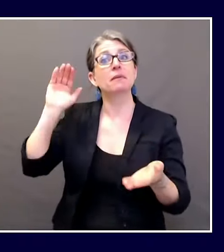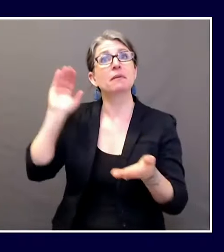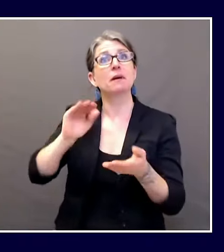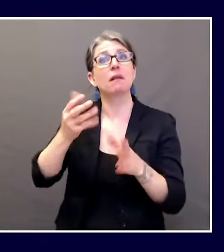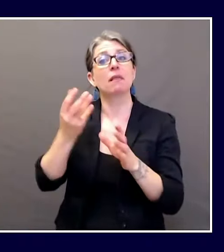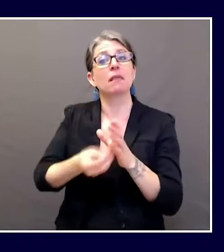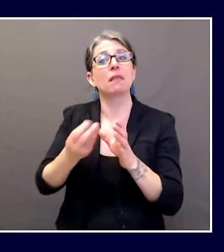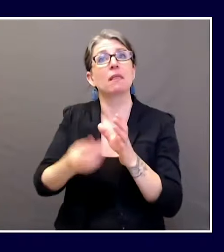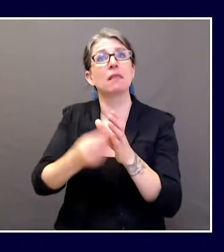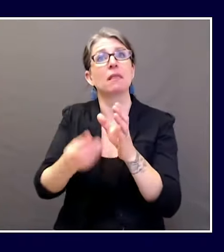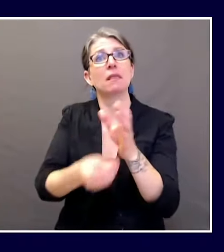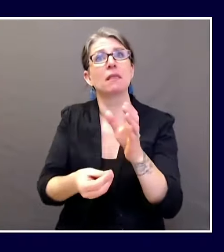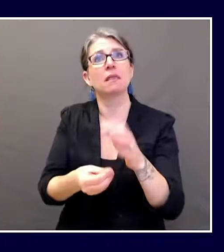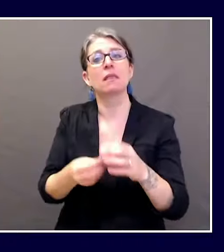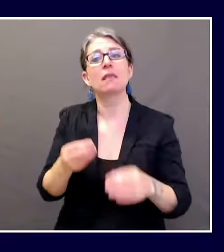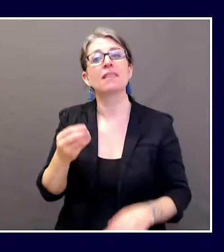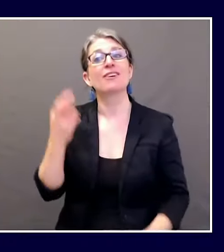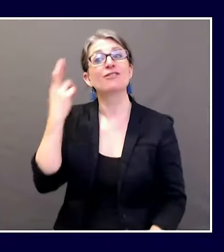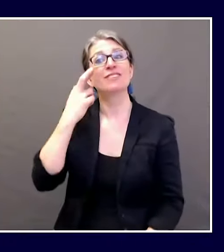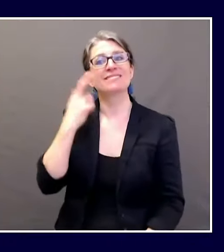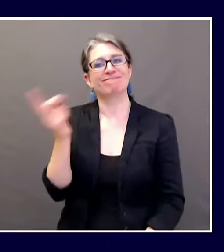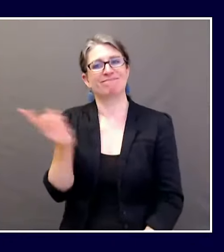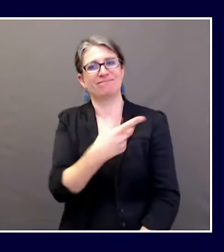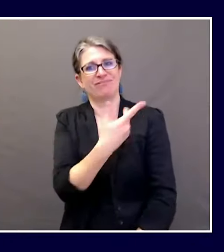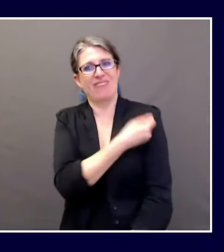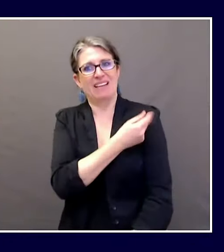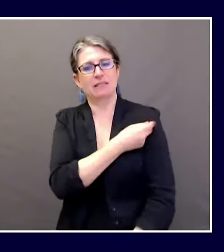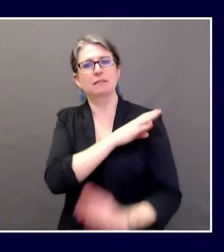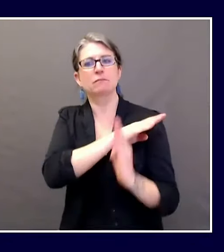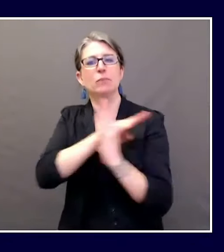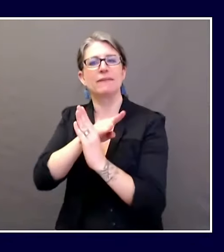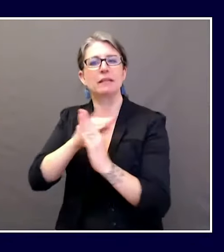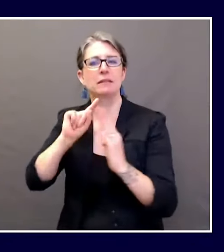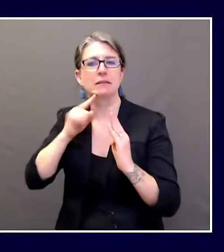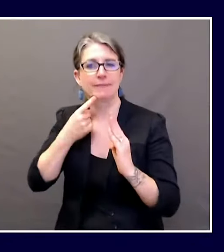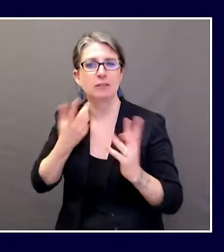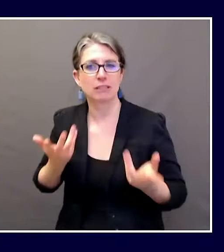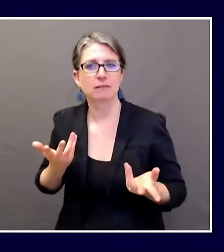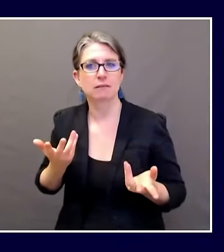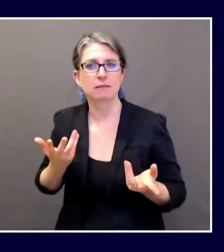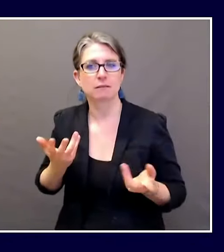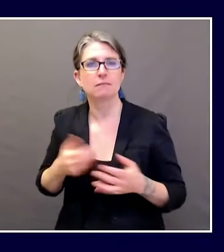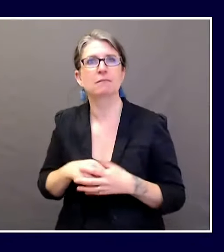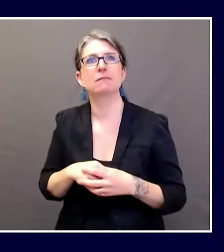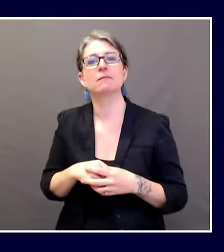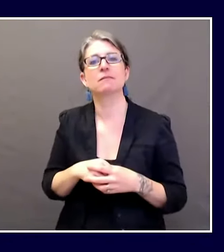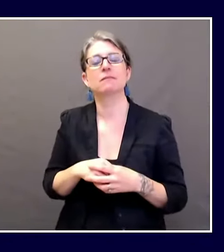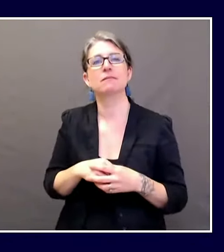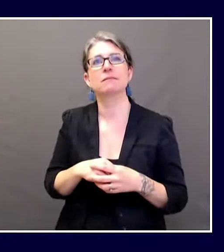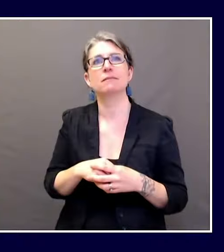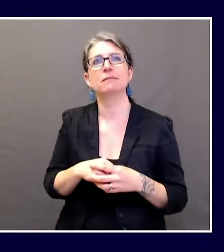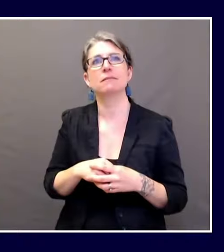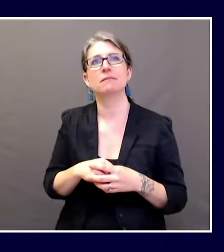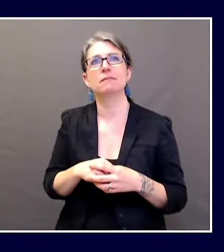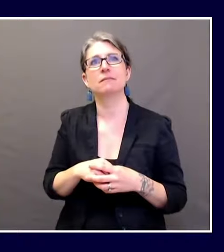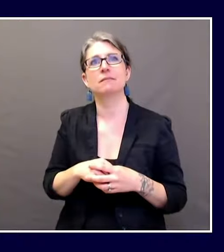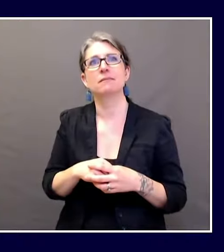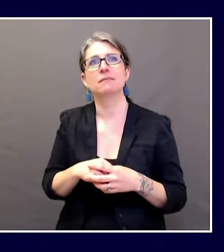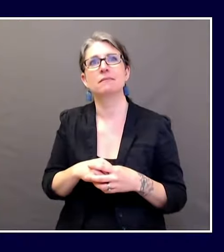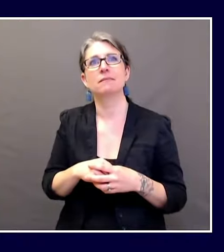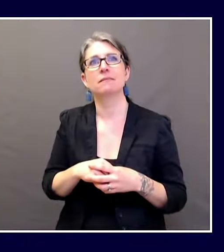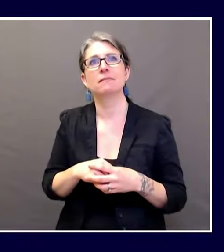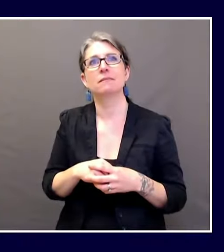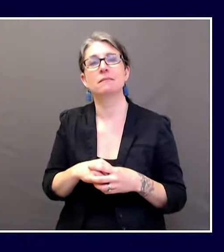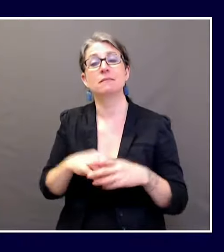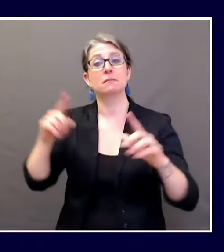it bears repeating. We have gone more than 30 days in Maine without a single death that we are aware